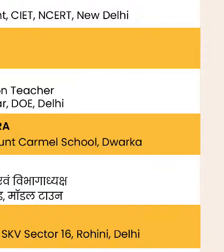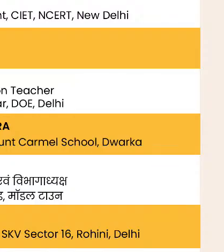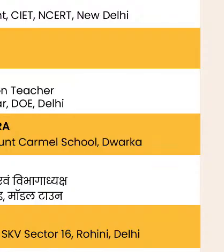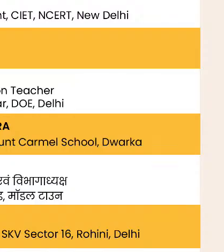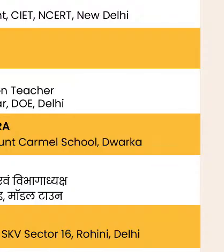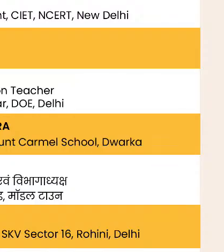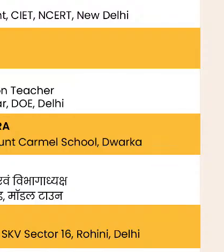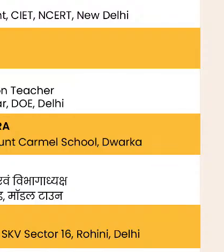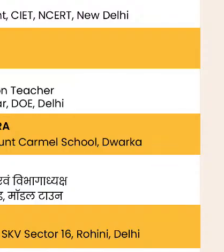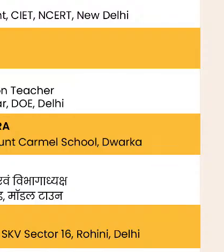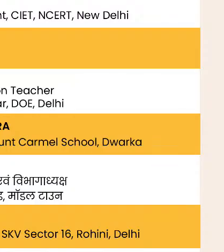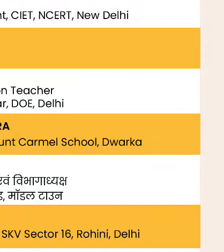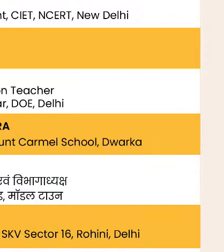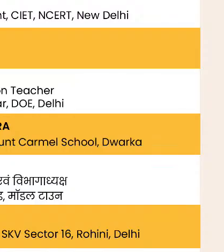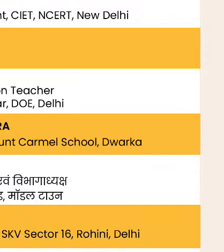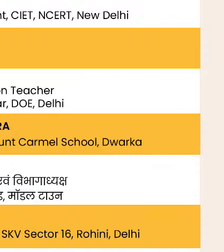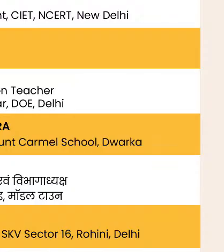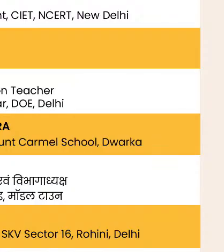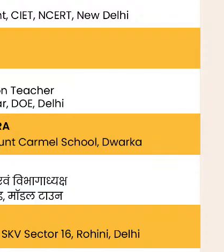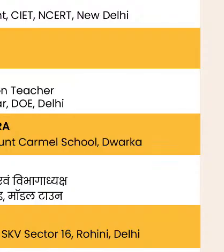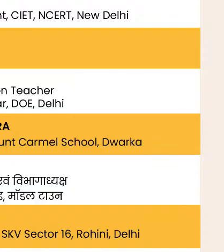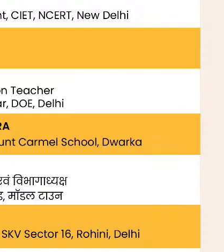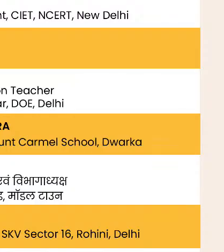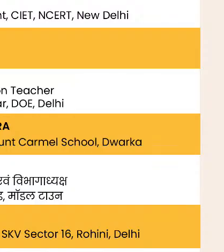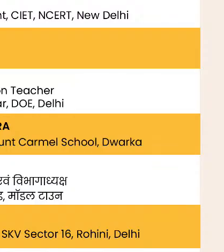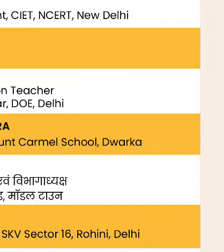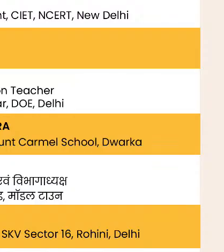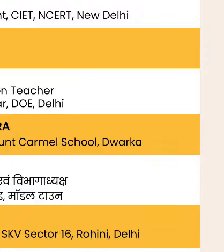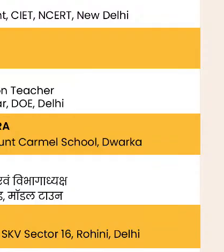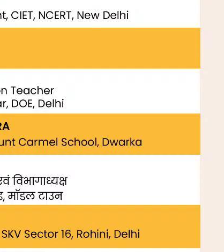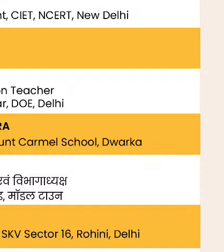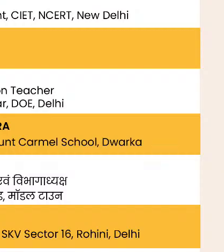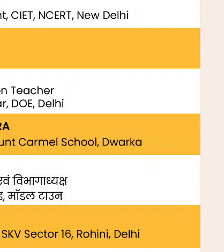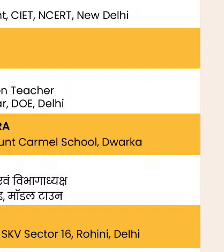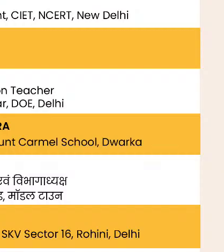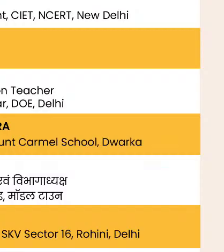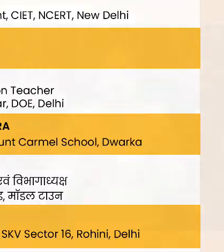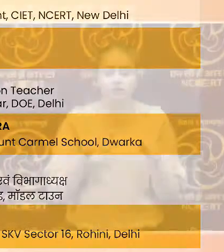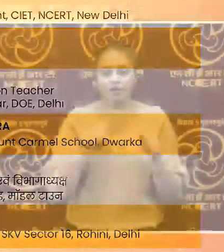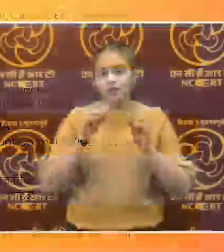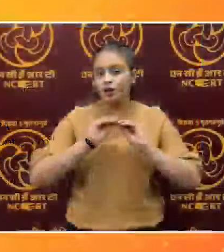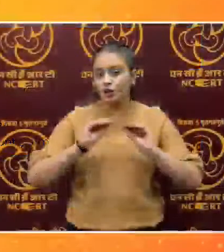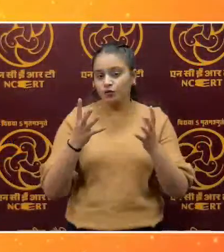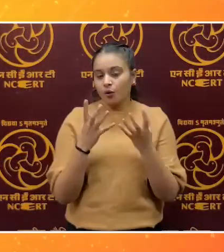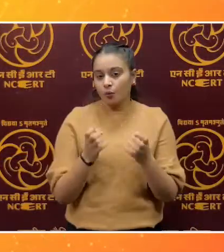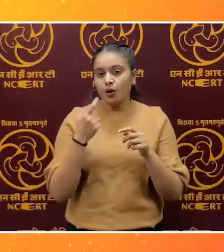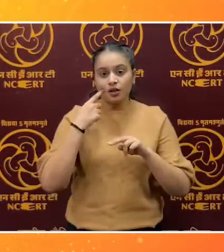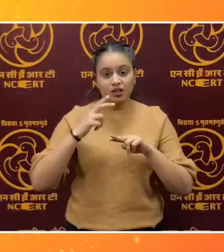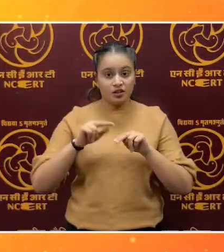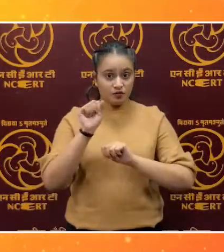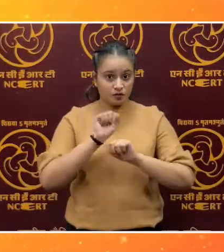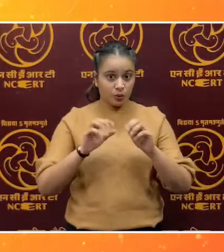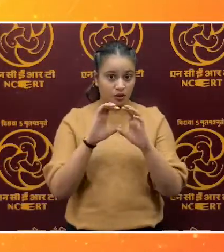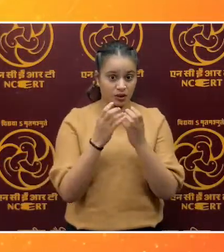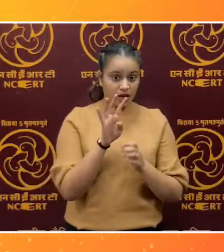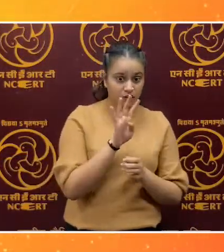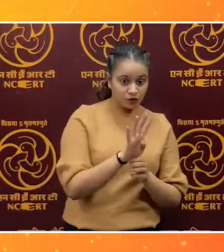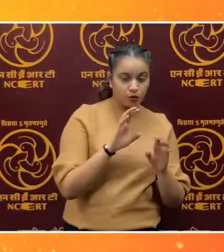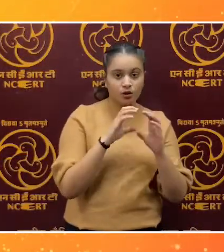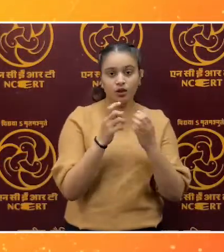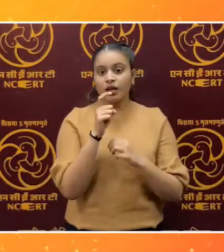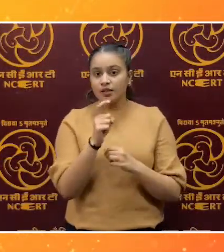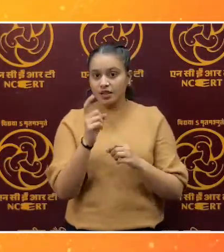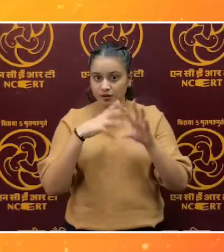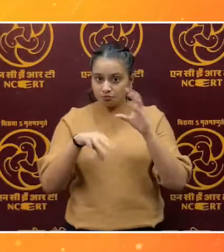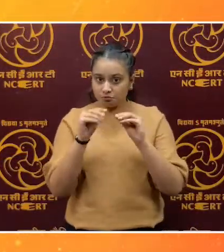age, attention span and mental health. So, with this, let me just tell you, if you are studying in class 4 and class